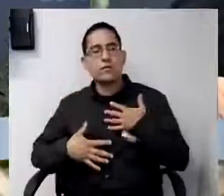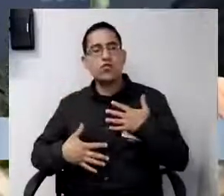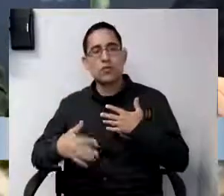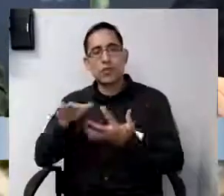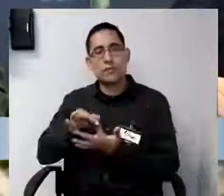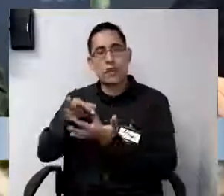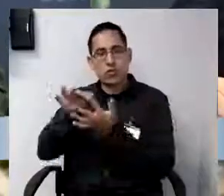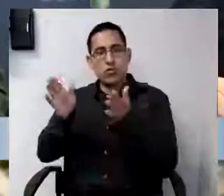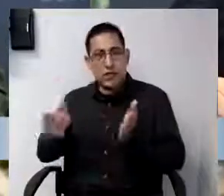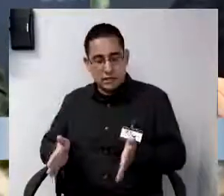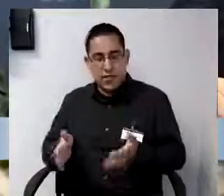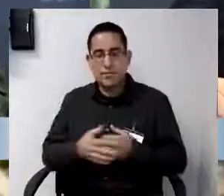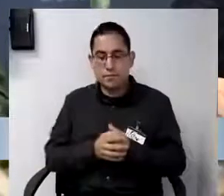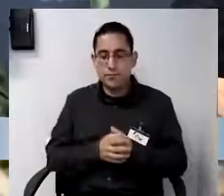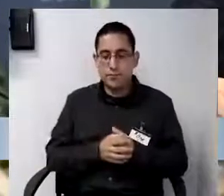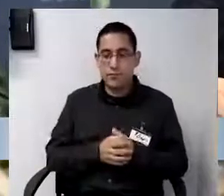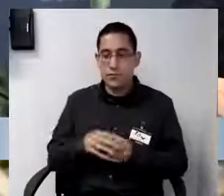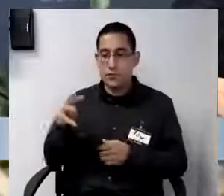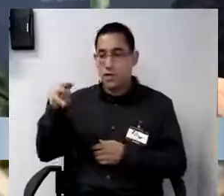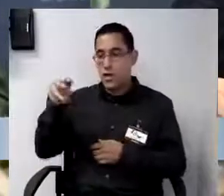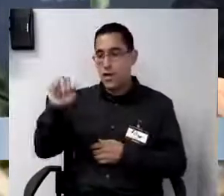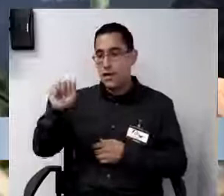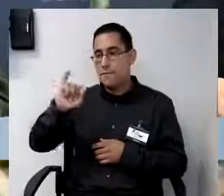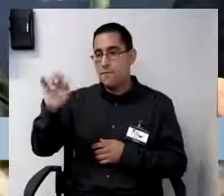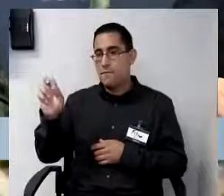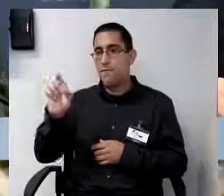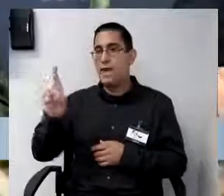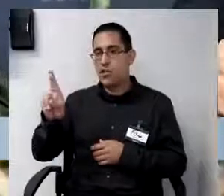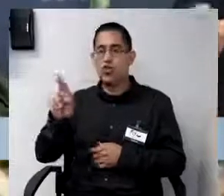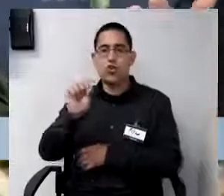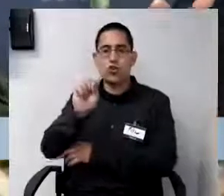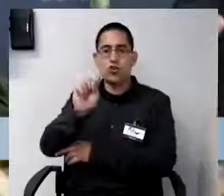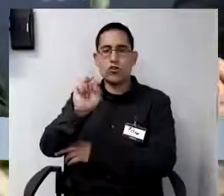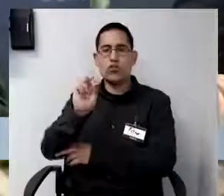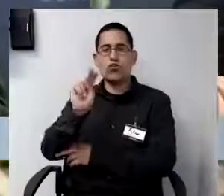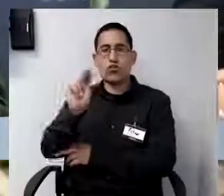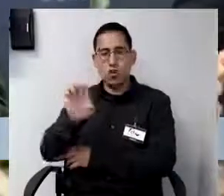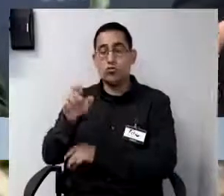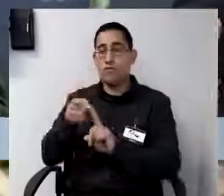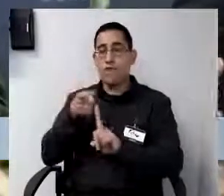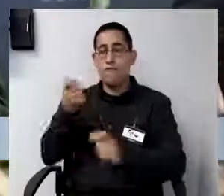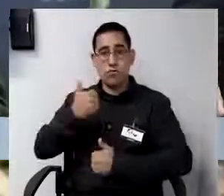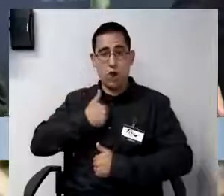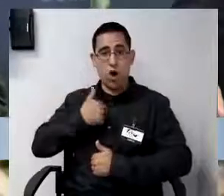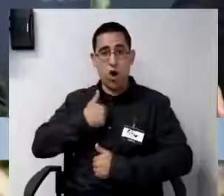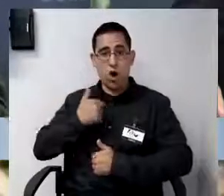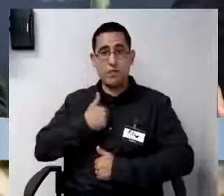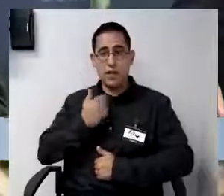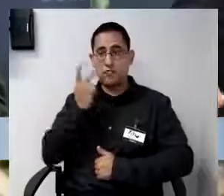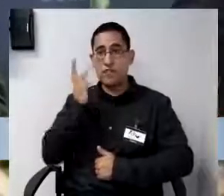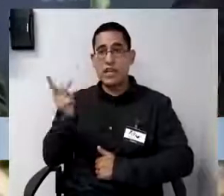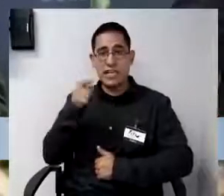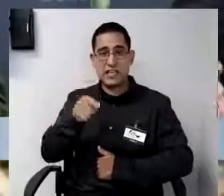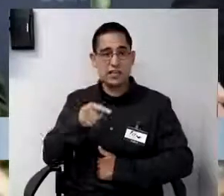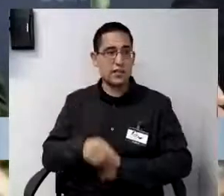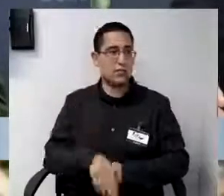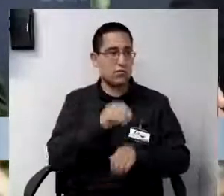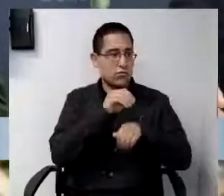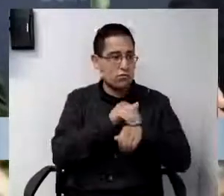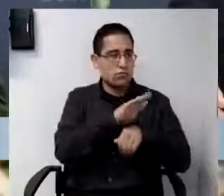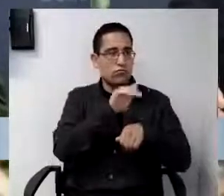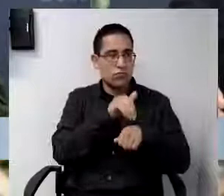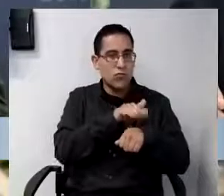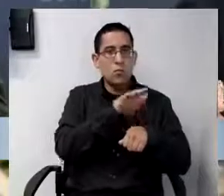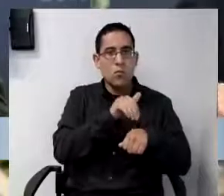Stone, Major General, was here from the Army. He oversees the deployment throughout California, so he visited us